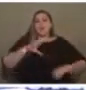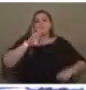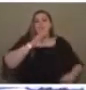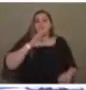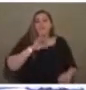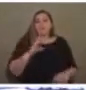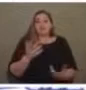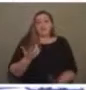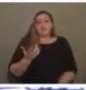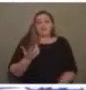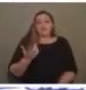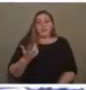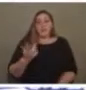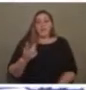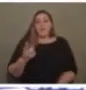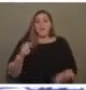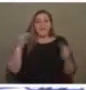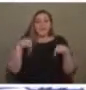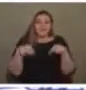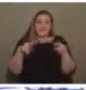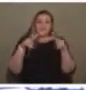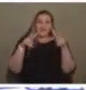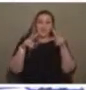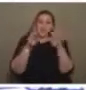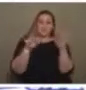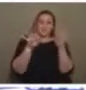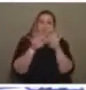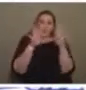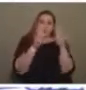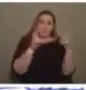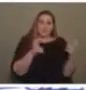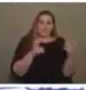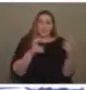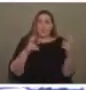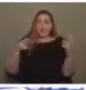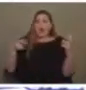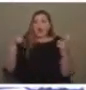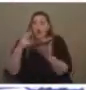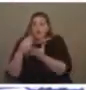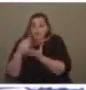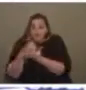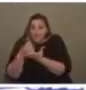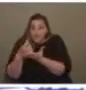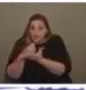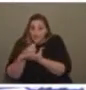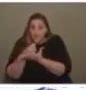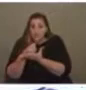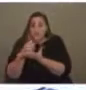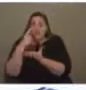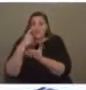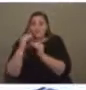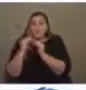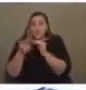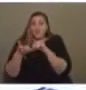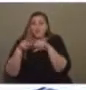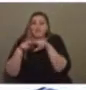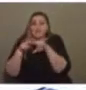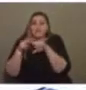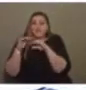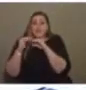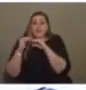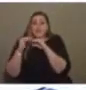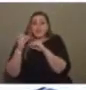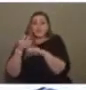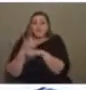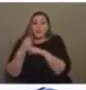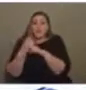frustrated, but this is an important issue. It's a really, yeah, really higher important wages issue. Is going to make Puerto Rico. If you increase the minimum wage in Puerto Rico, you're going to have